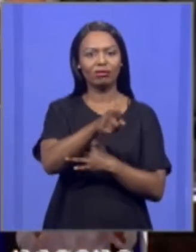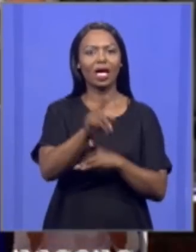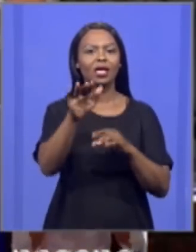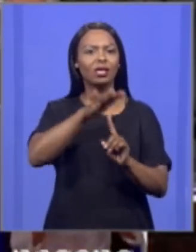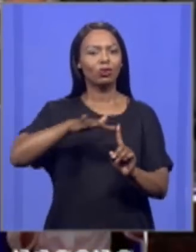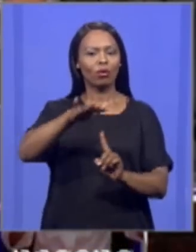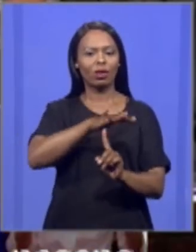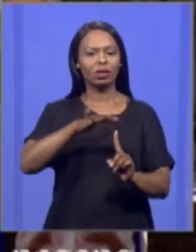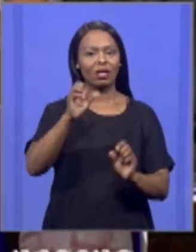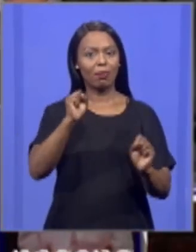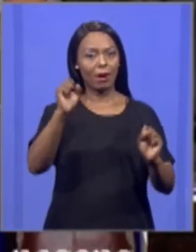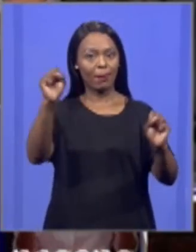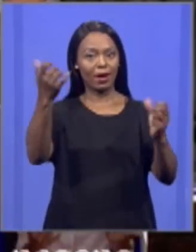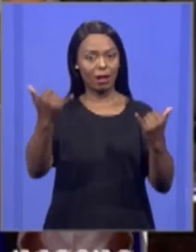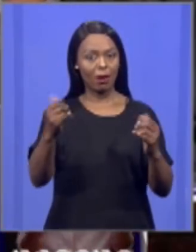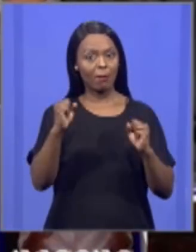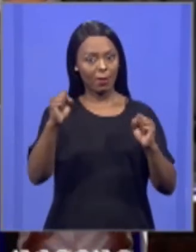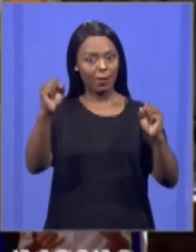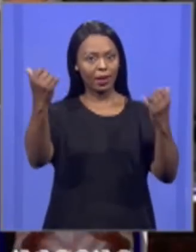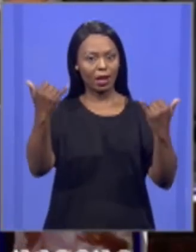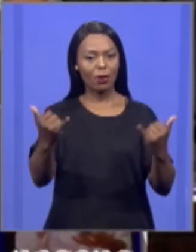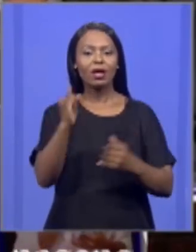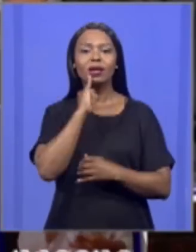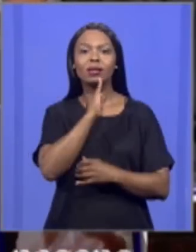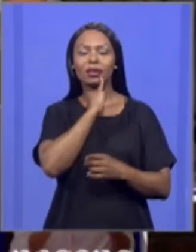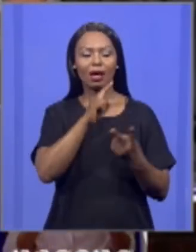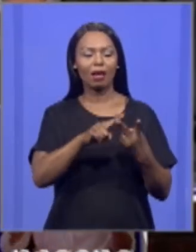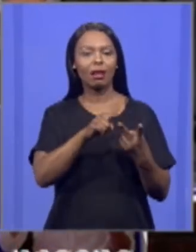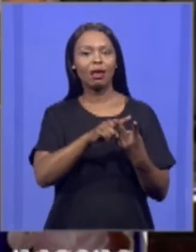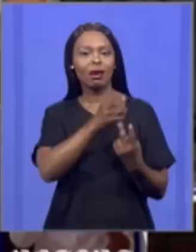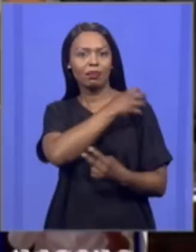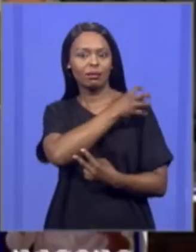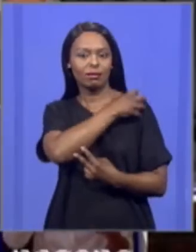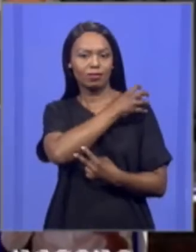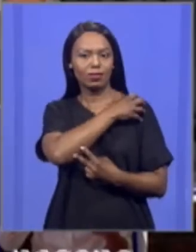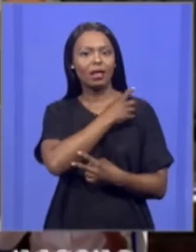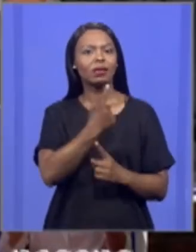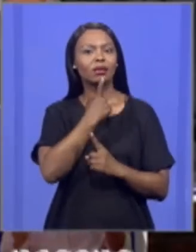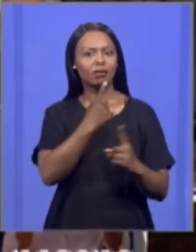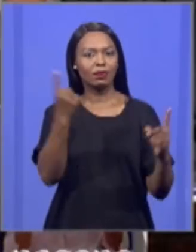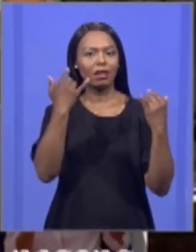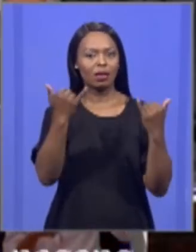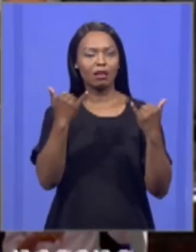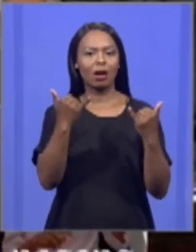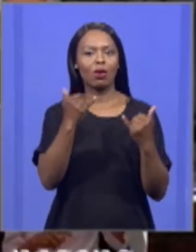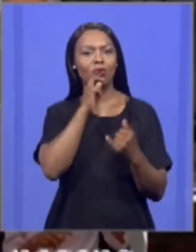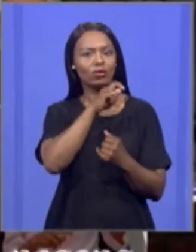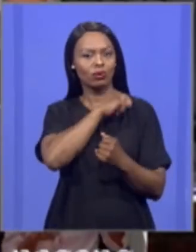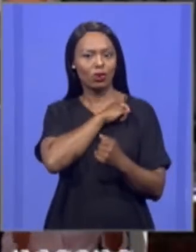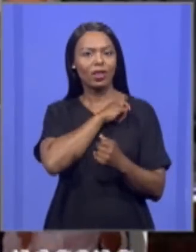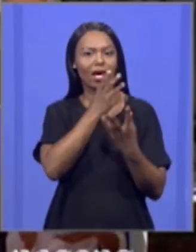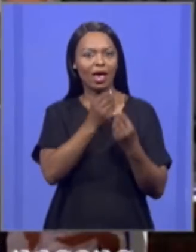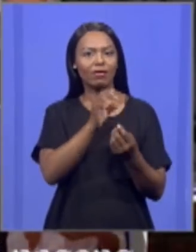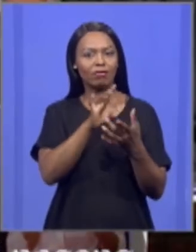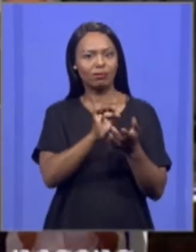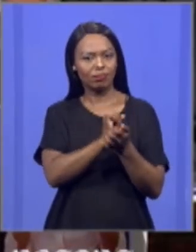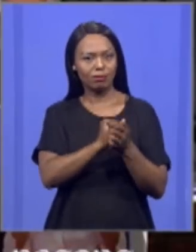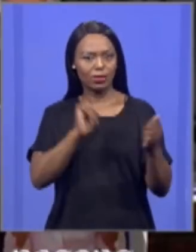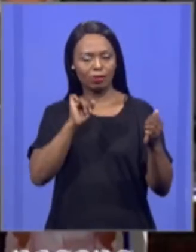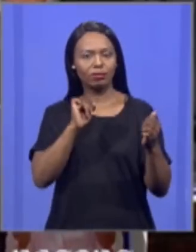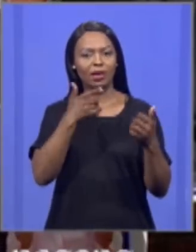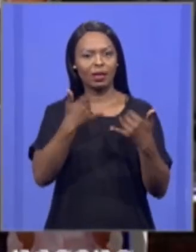we now speak, Israel and Hamas have said that a truce and captive release deal is closer